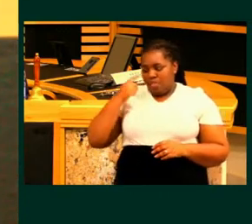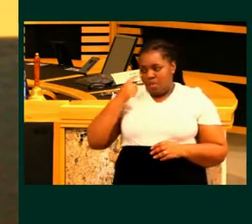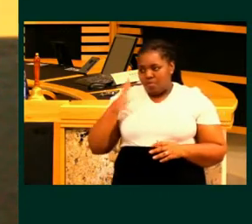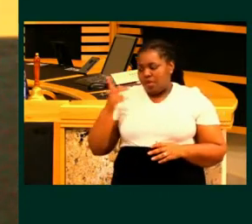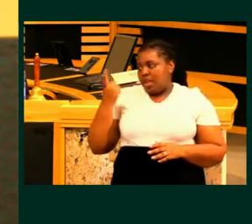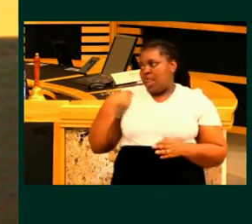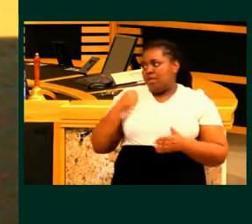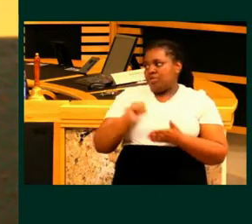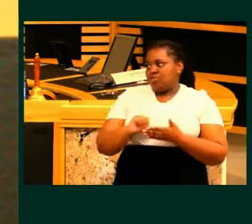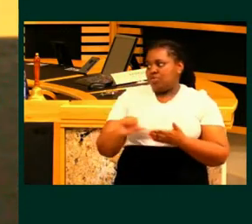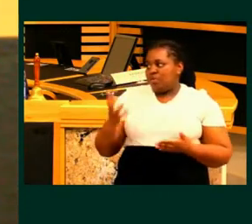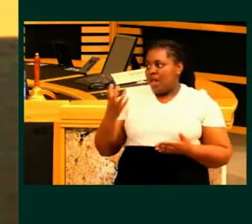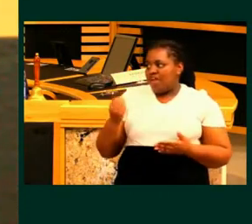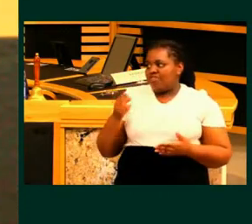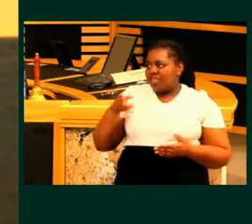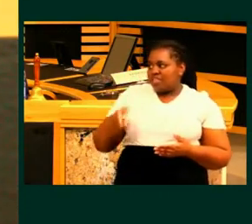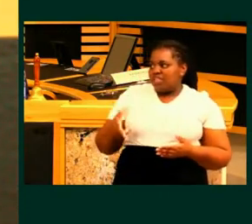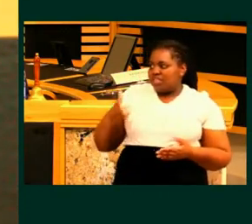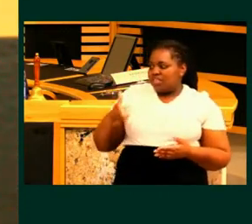that